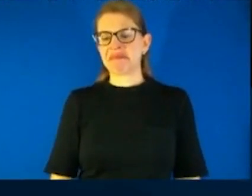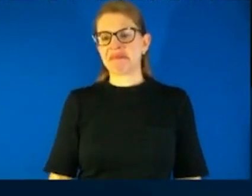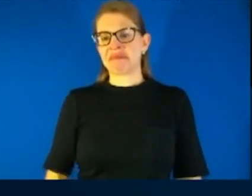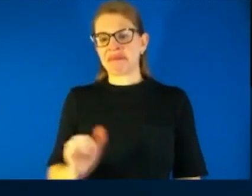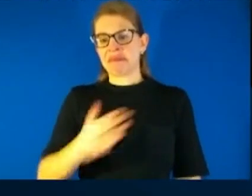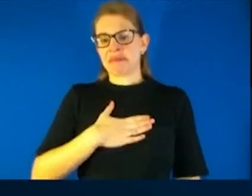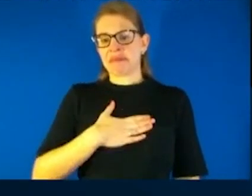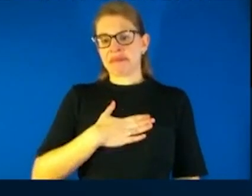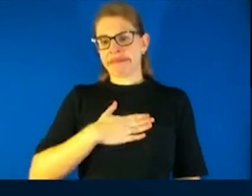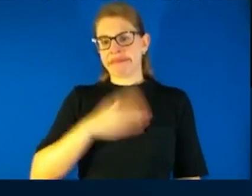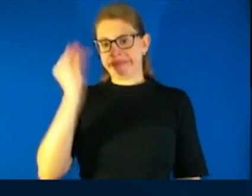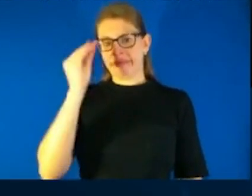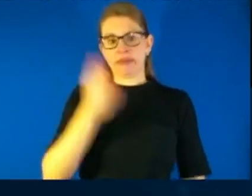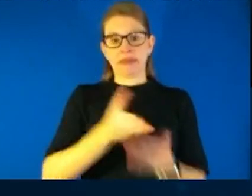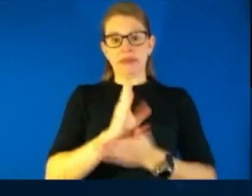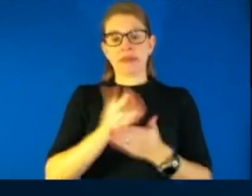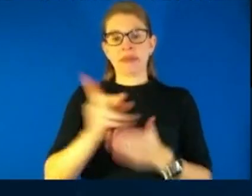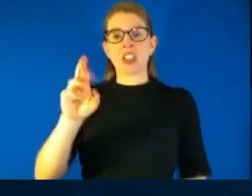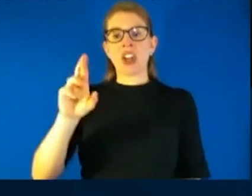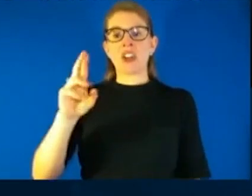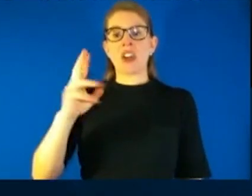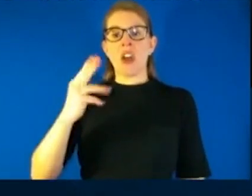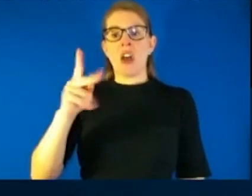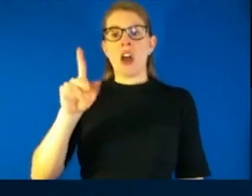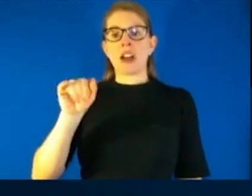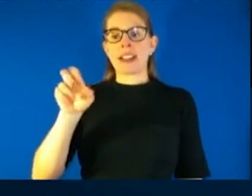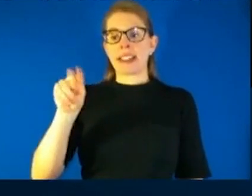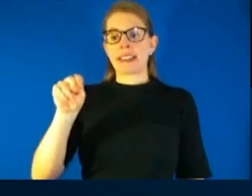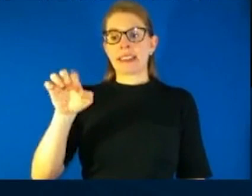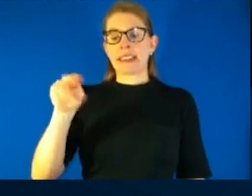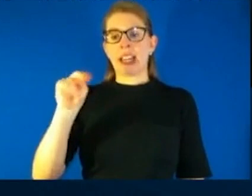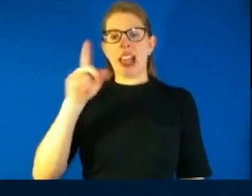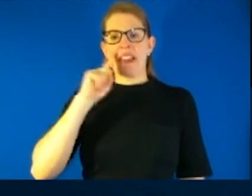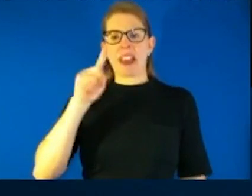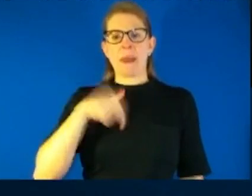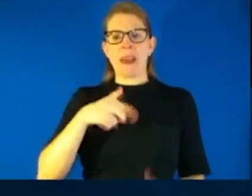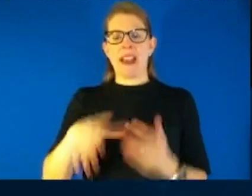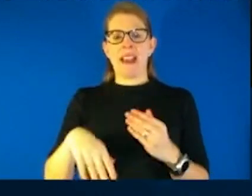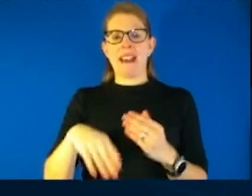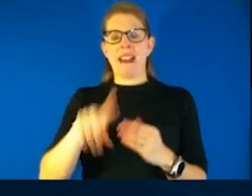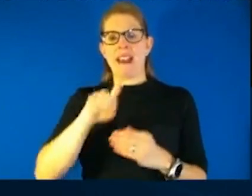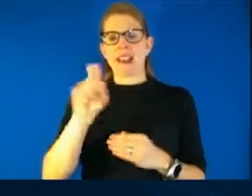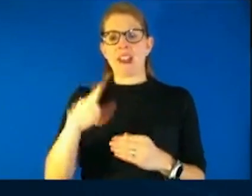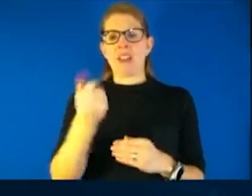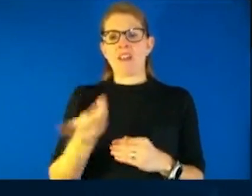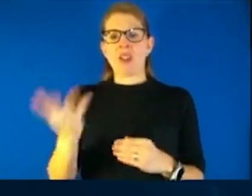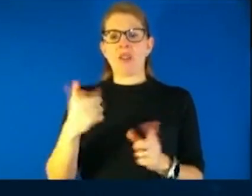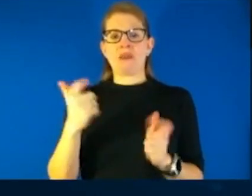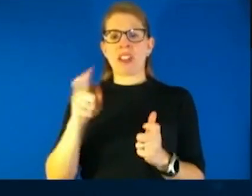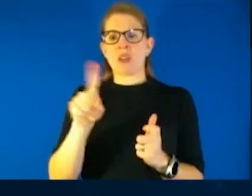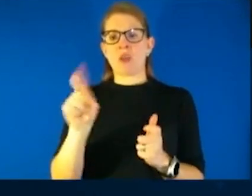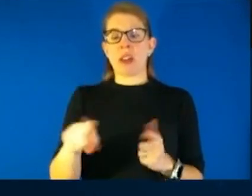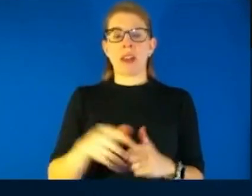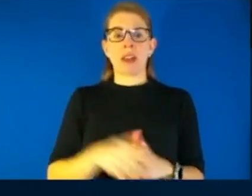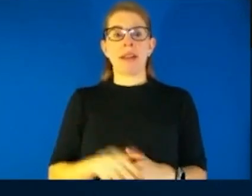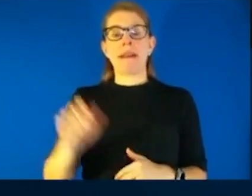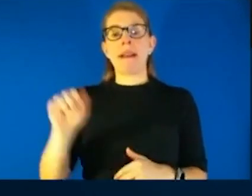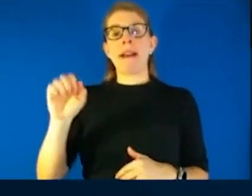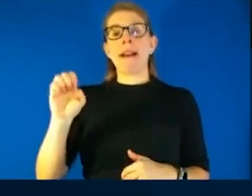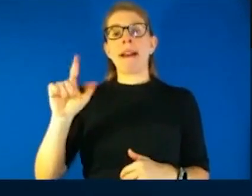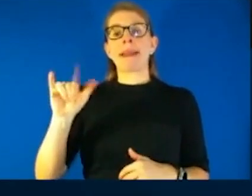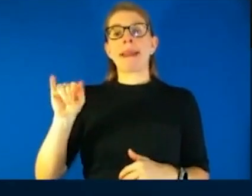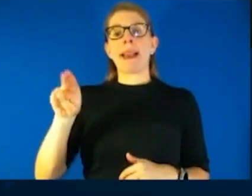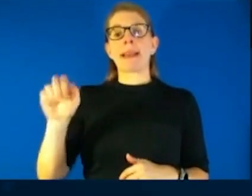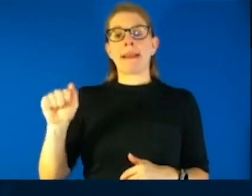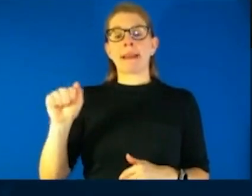All right, Dr. Hawkinson, I'm going to ask you, I think I'm going to just ask you a couple quick questions. Elena says, we keep seeing that you need